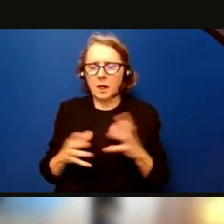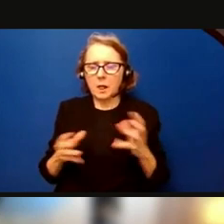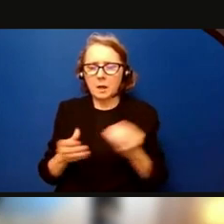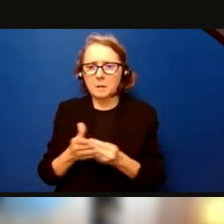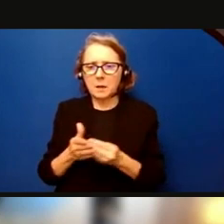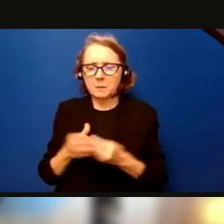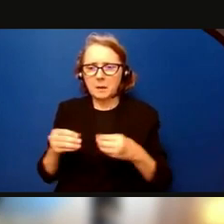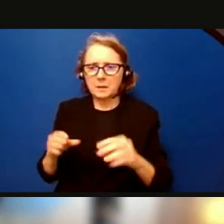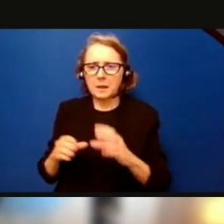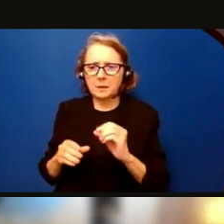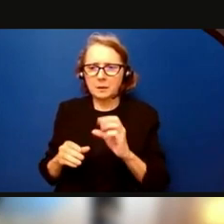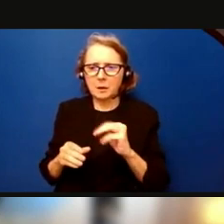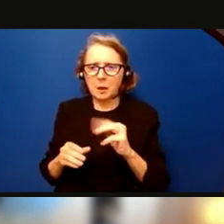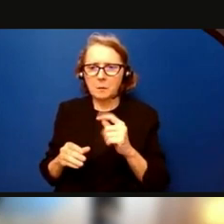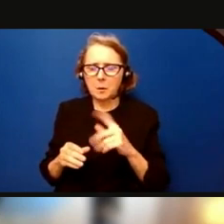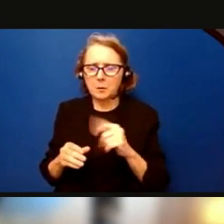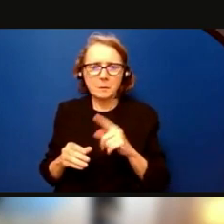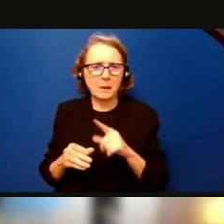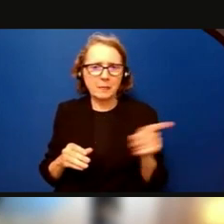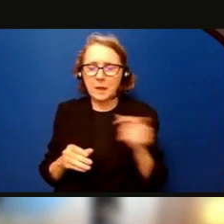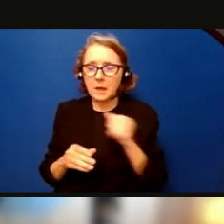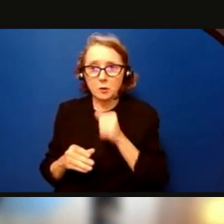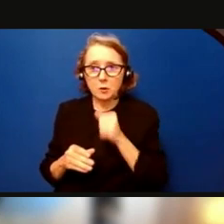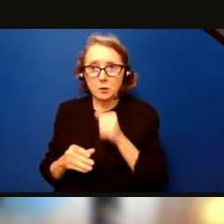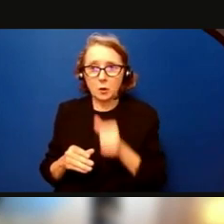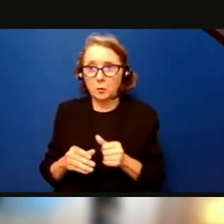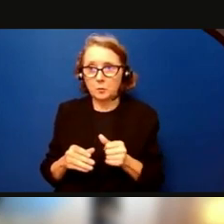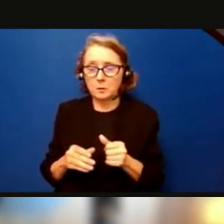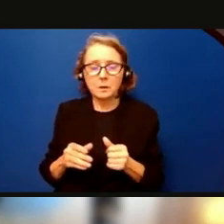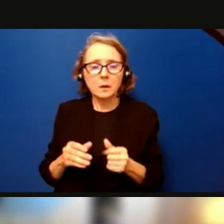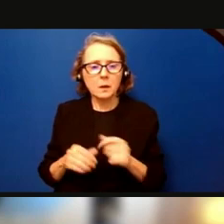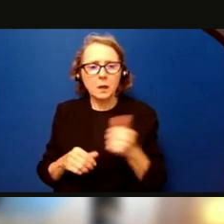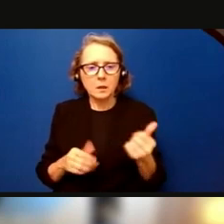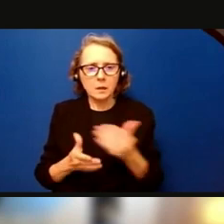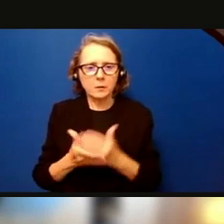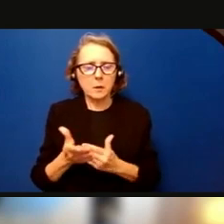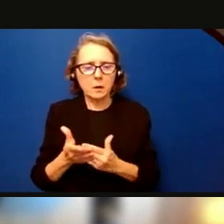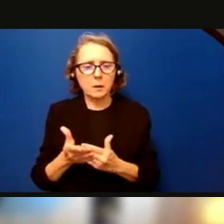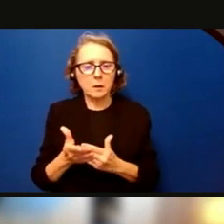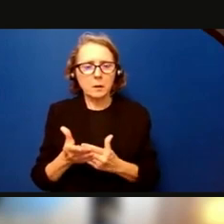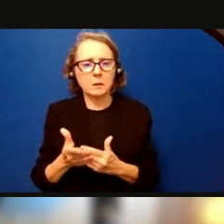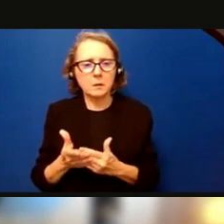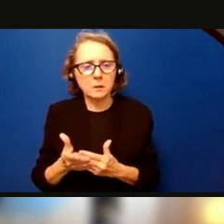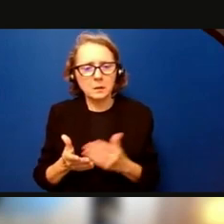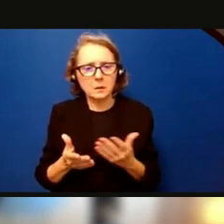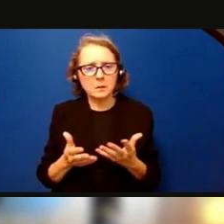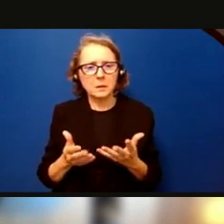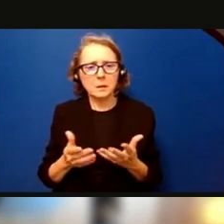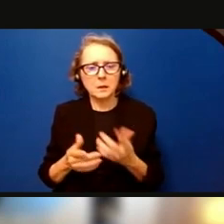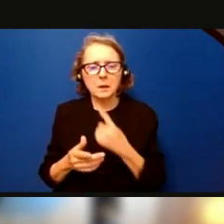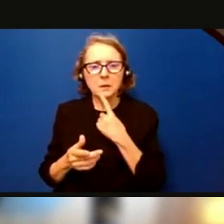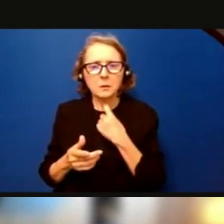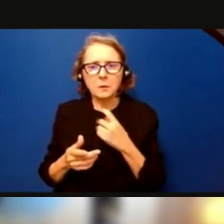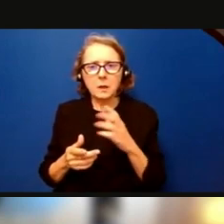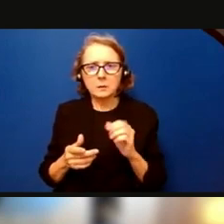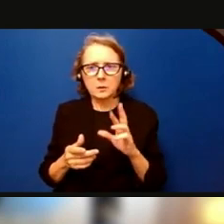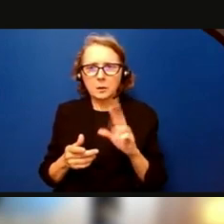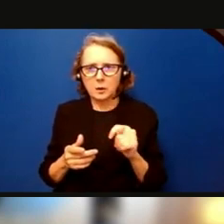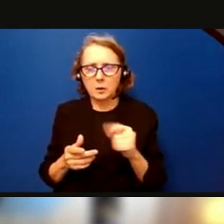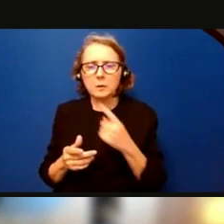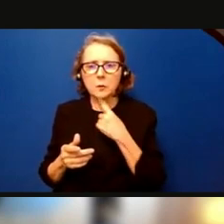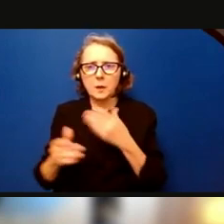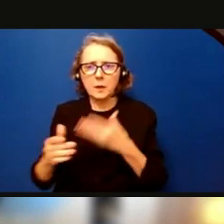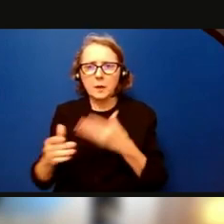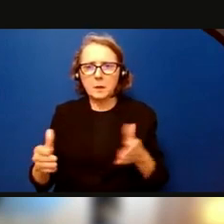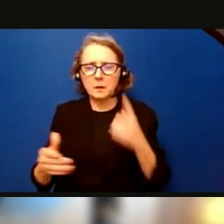which I can tell you they do not. Another piece is the red cart or the red bin